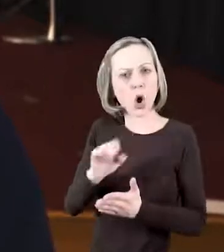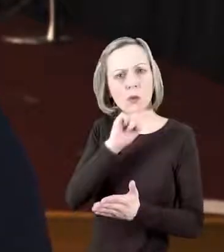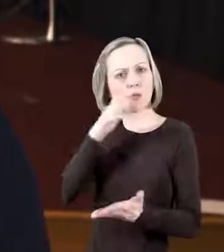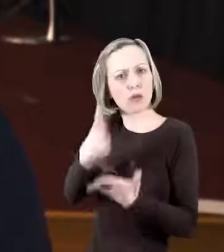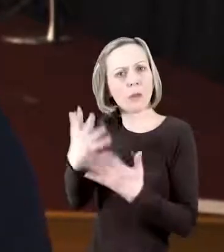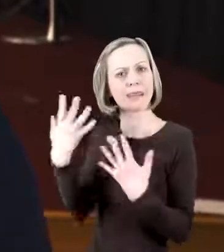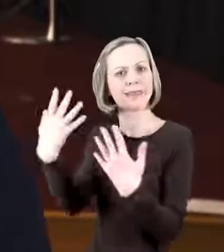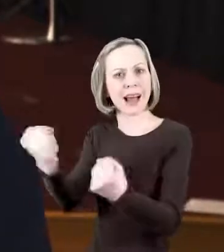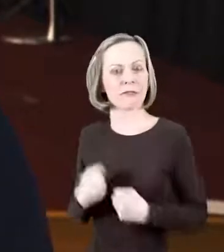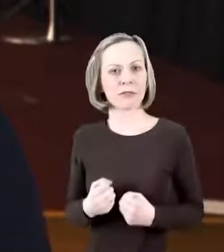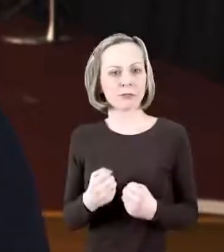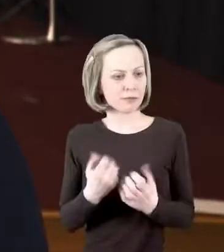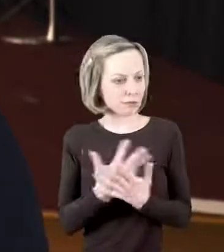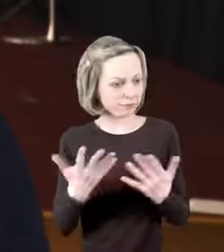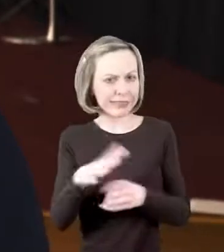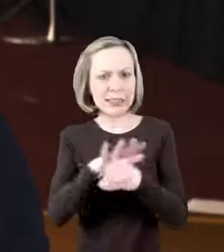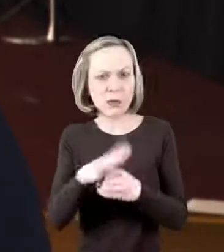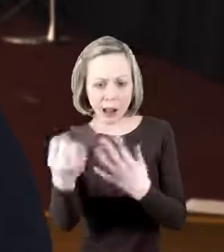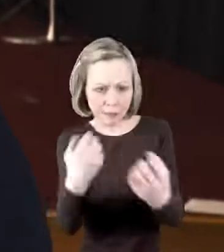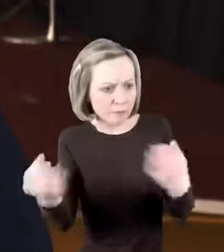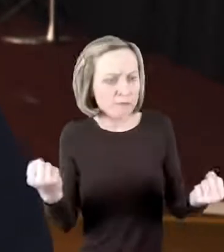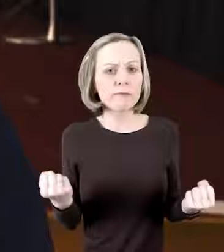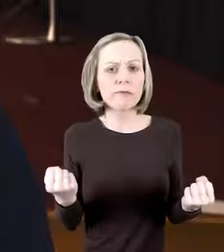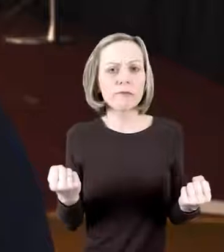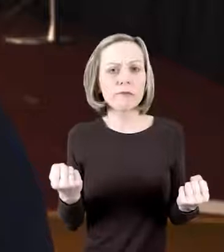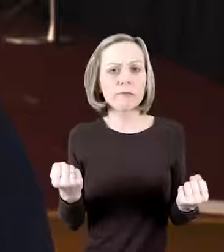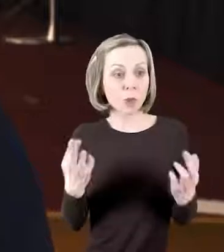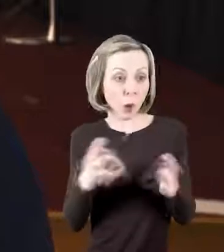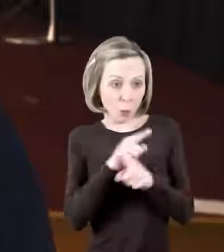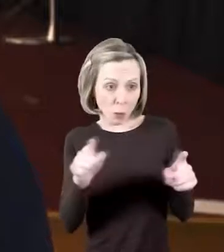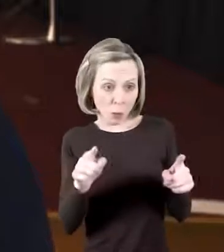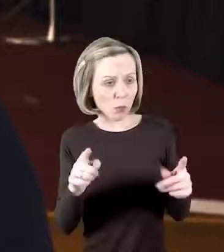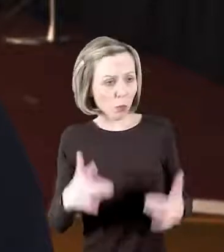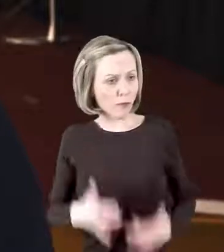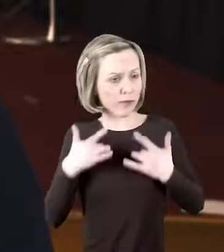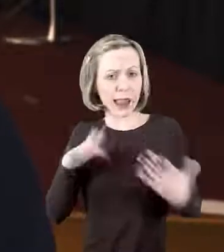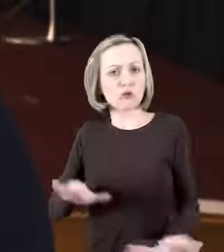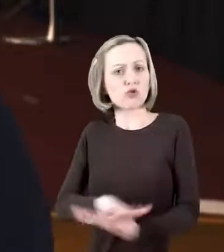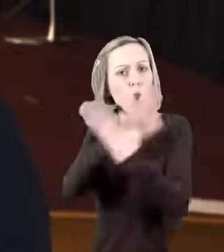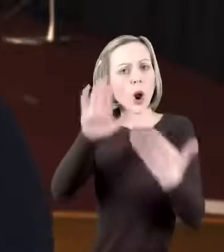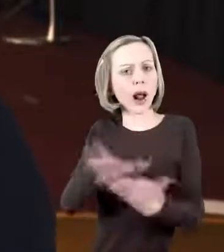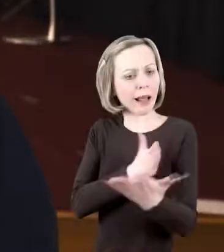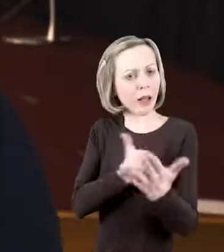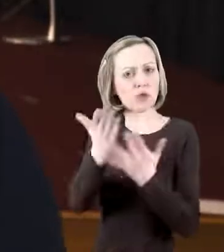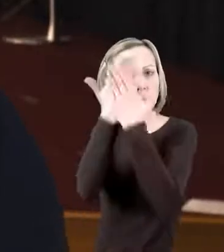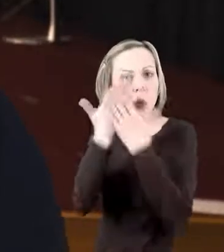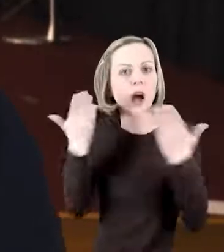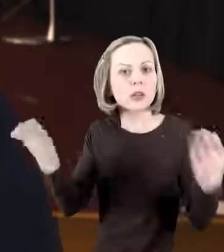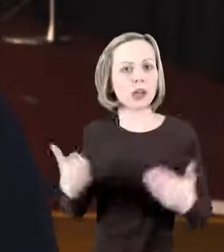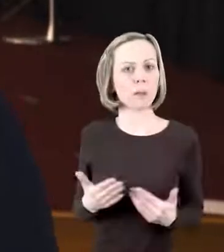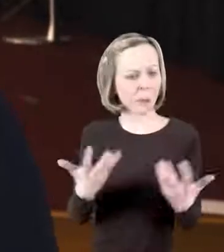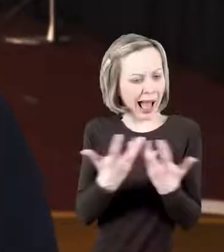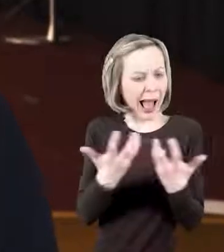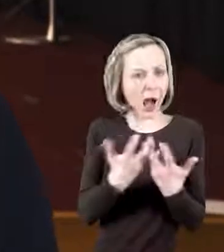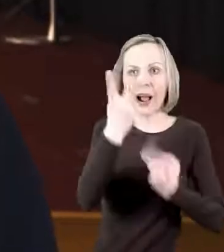world, whatever circumstances we might be facing. We hope too that you feel a real sense of